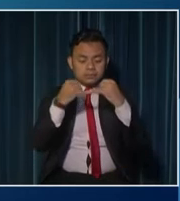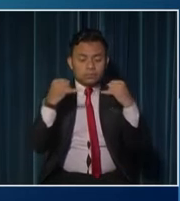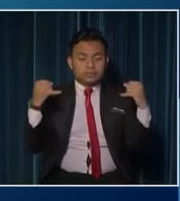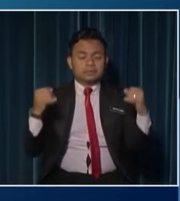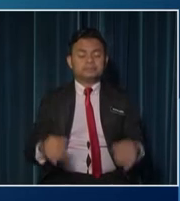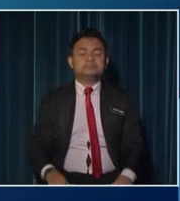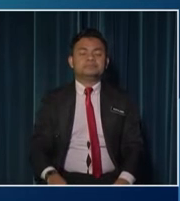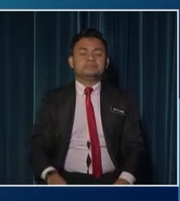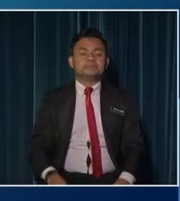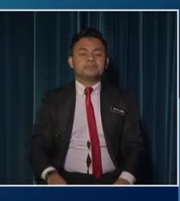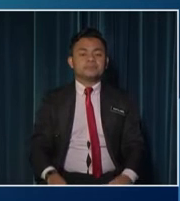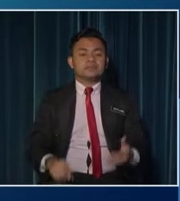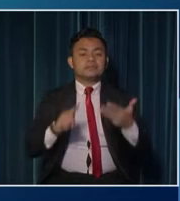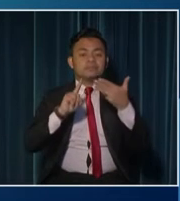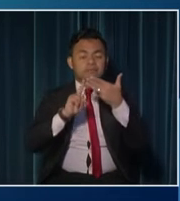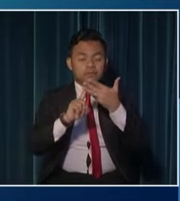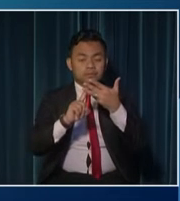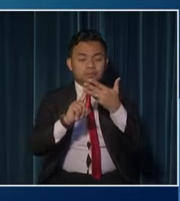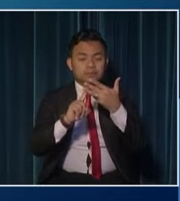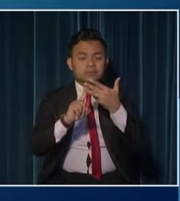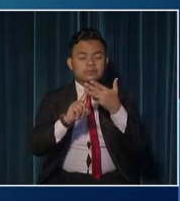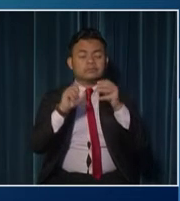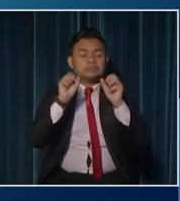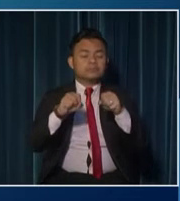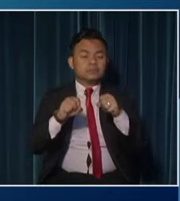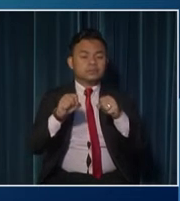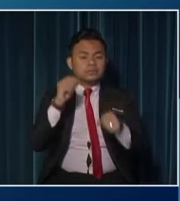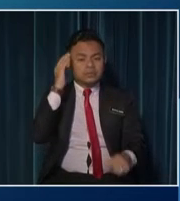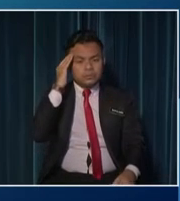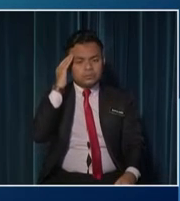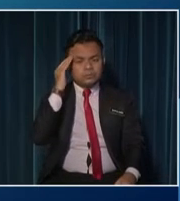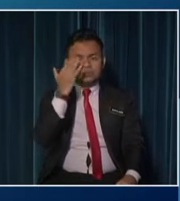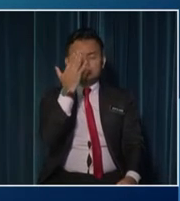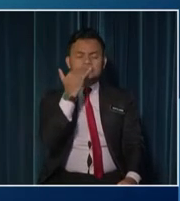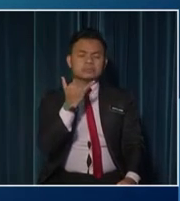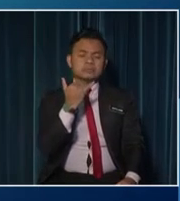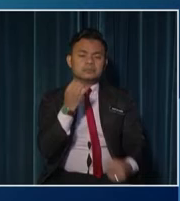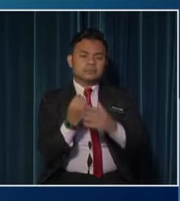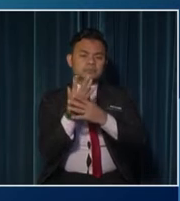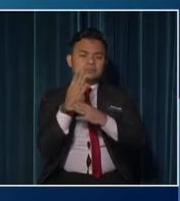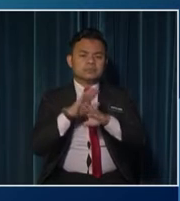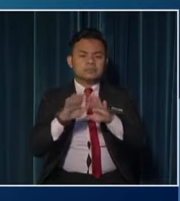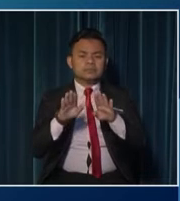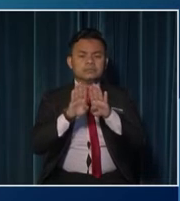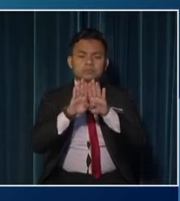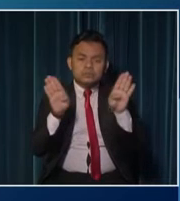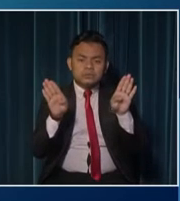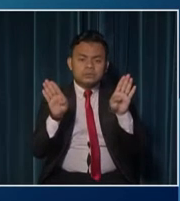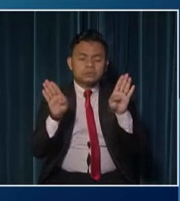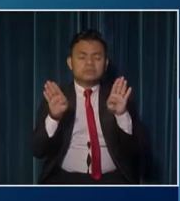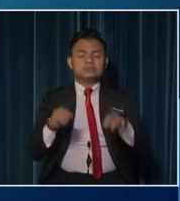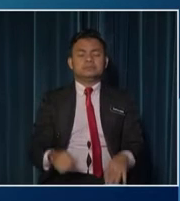able to predict why the bulb does not light up in the circuit. Please make